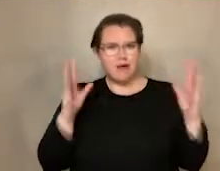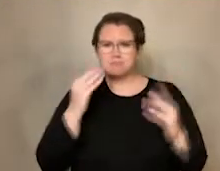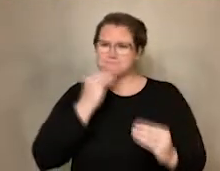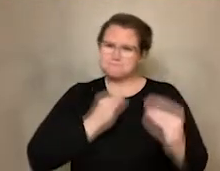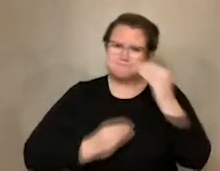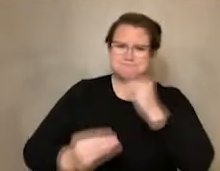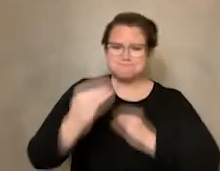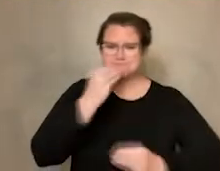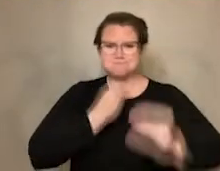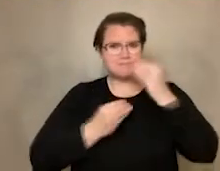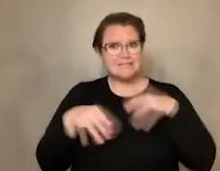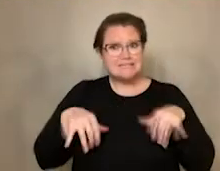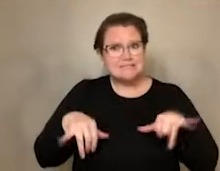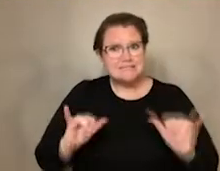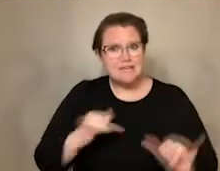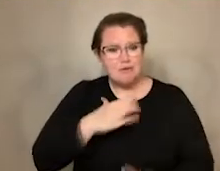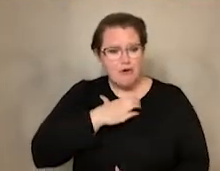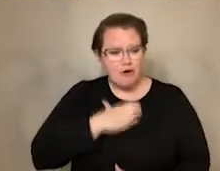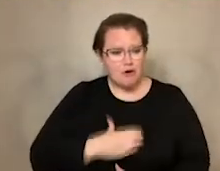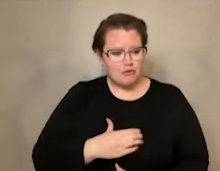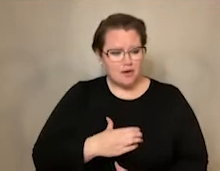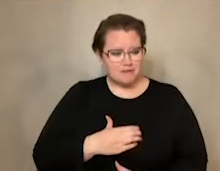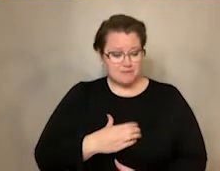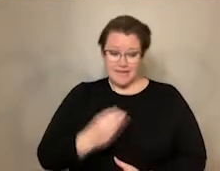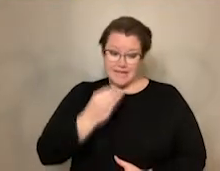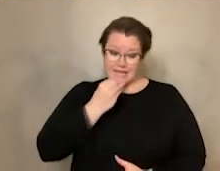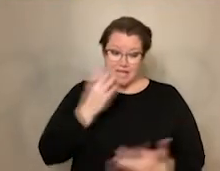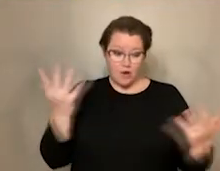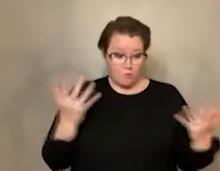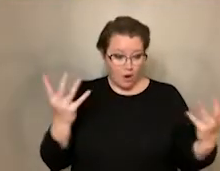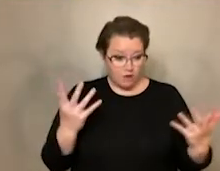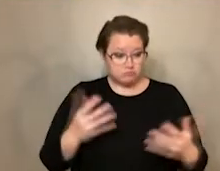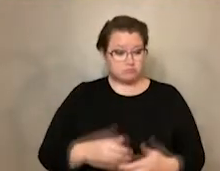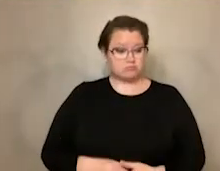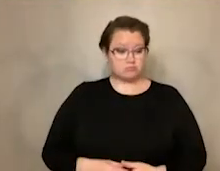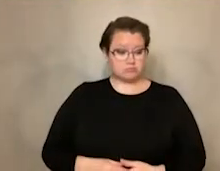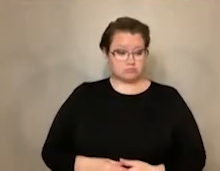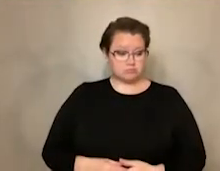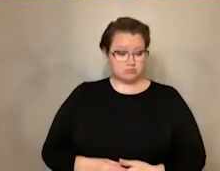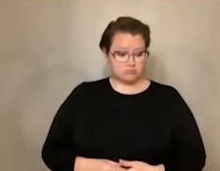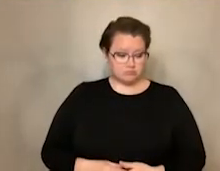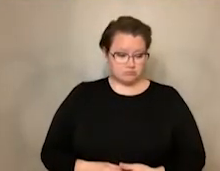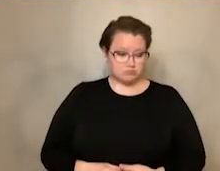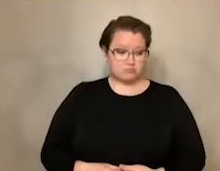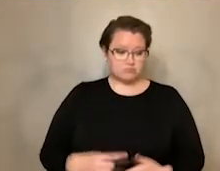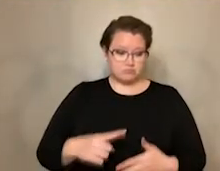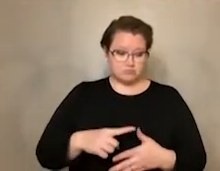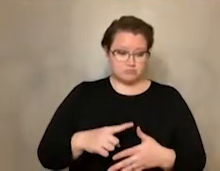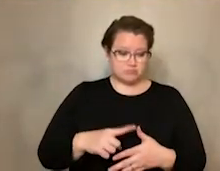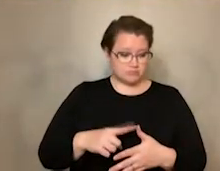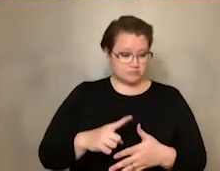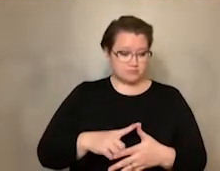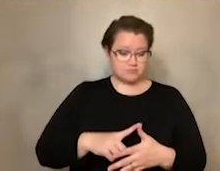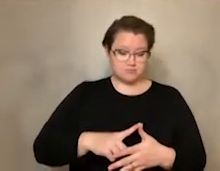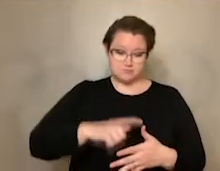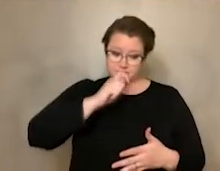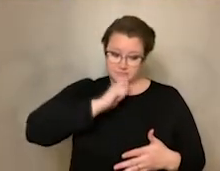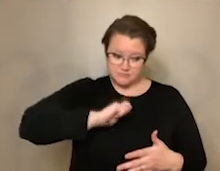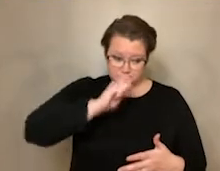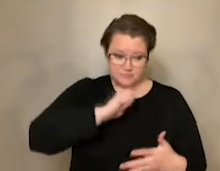y todavía estaba comiendo. Mira todo lo que ha comido. Comió un trozo de pastel, un